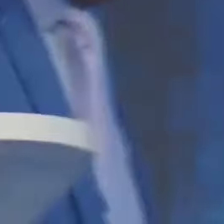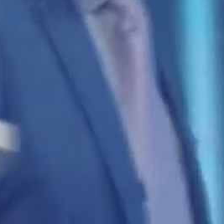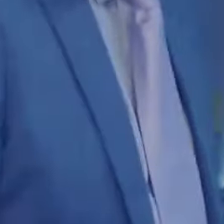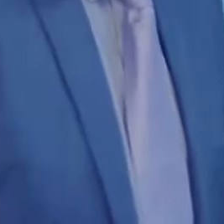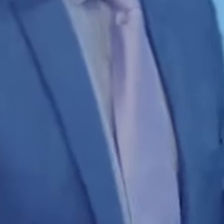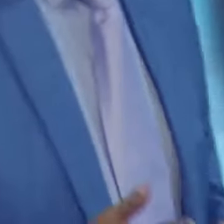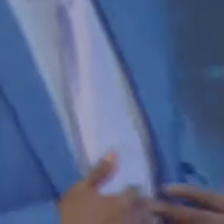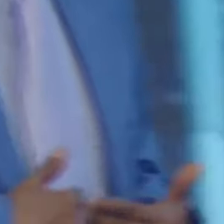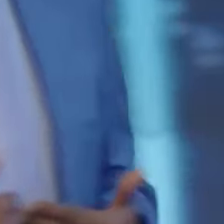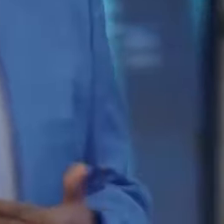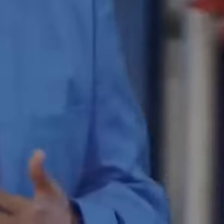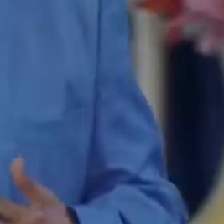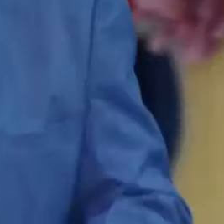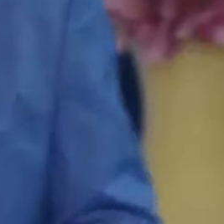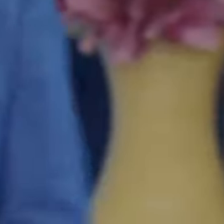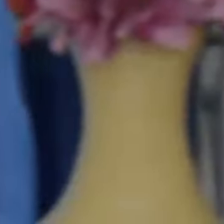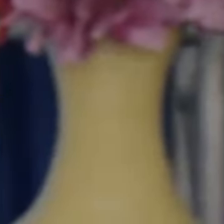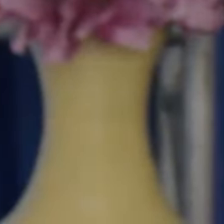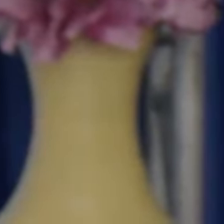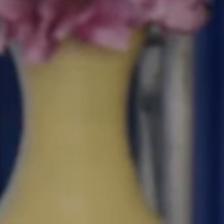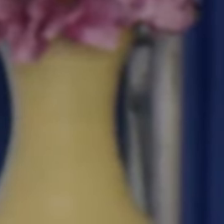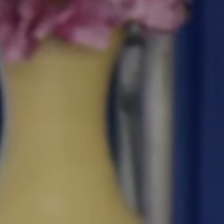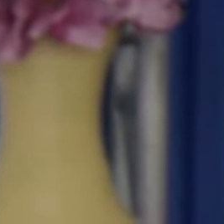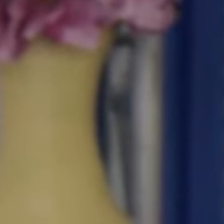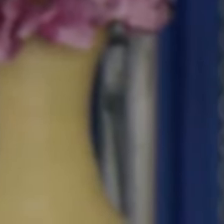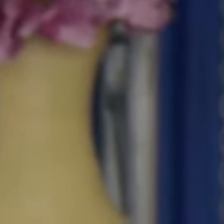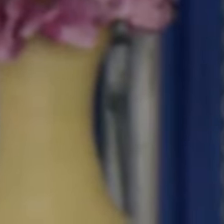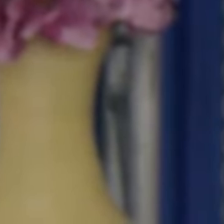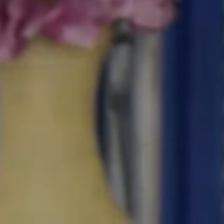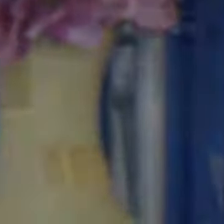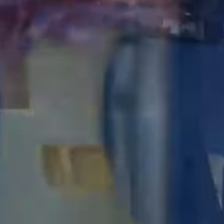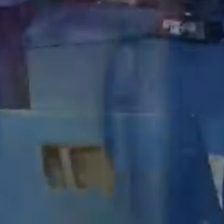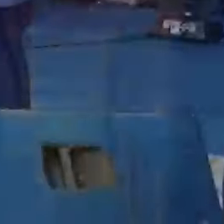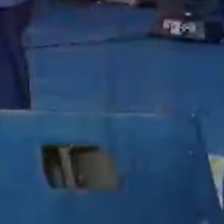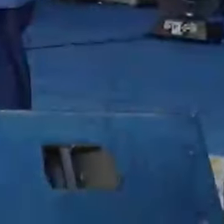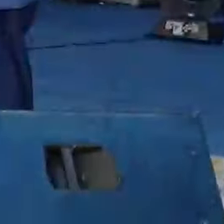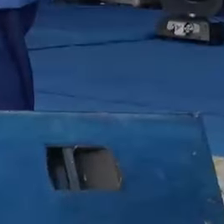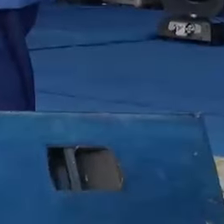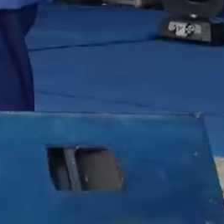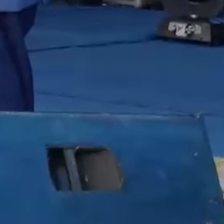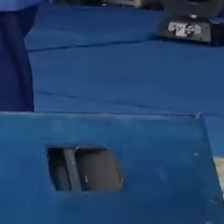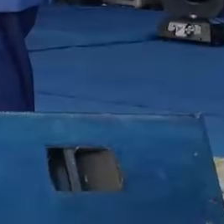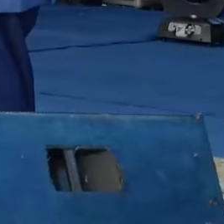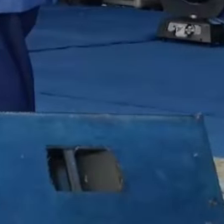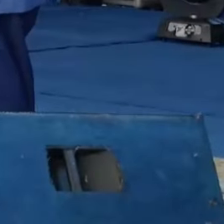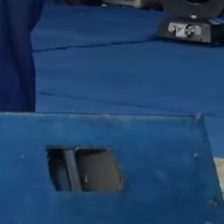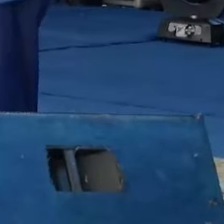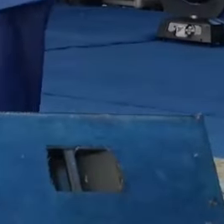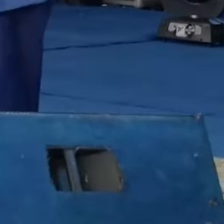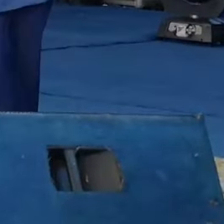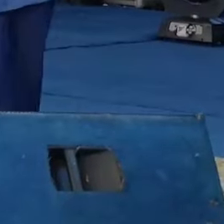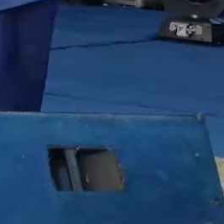that's great, but the mind is a great thing. If you train the mind, if you turn the